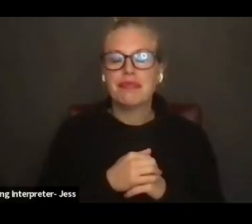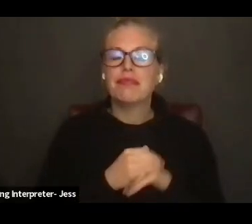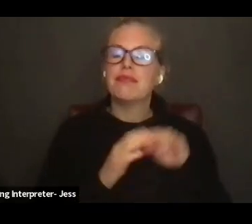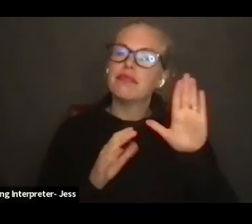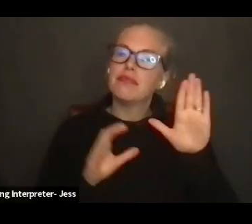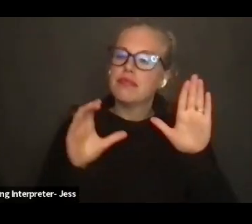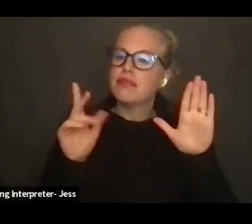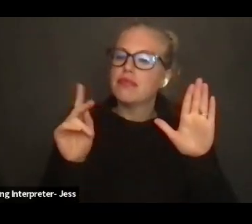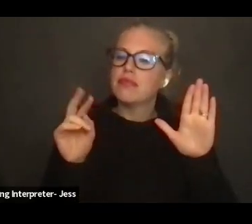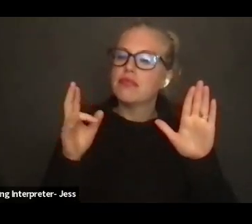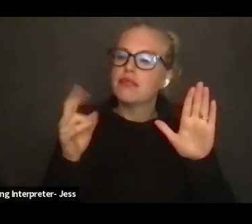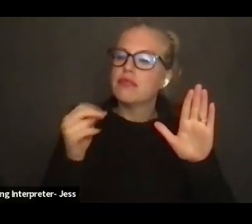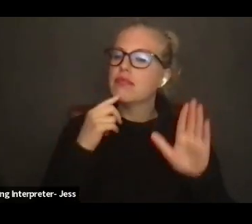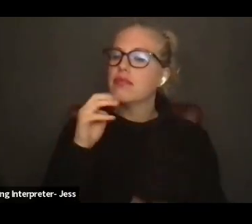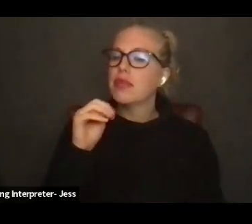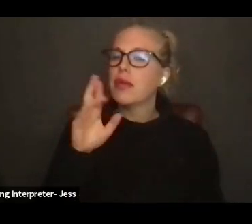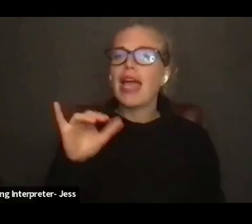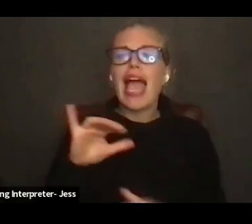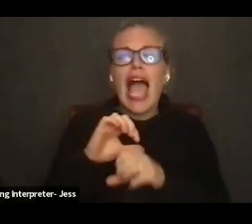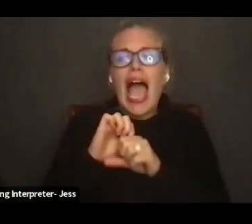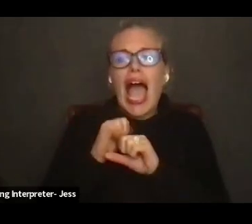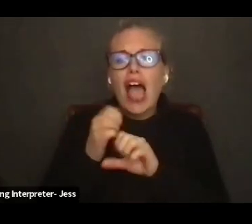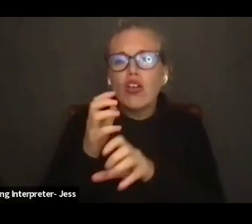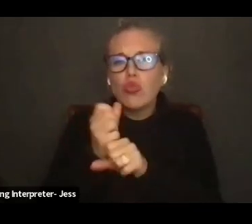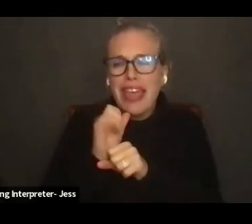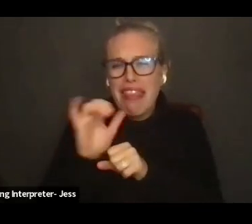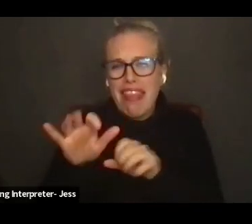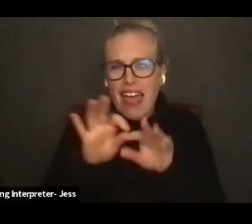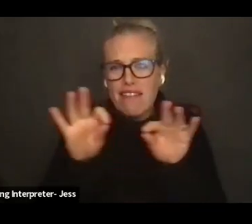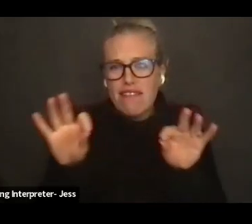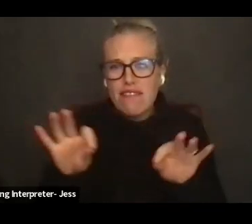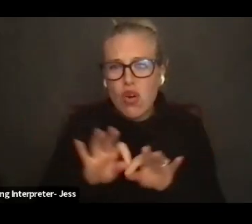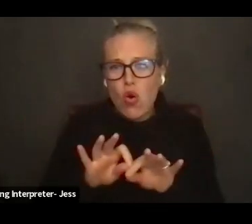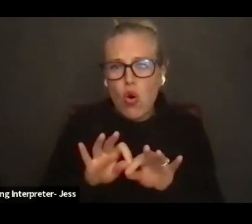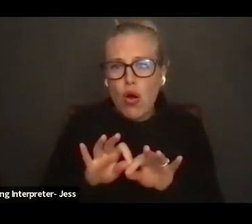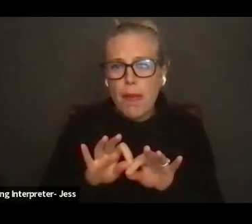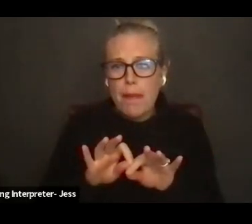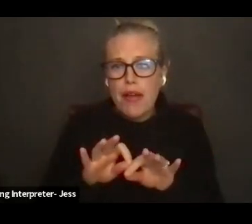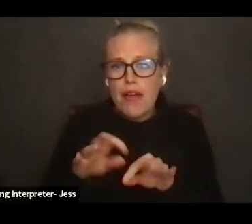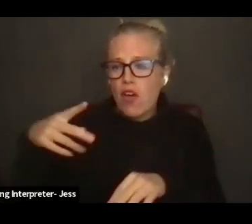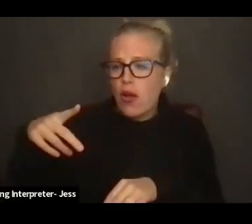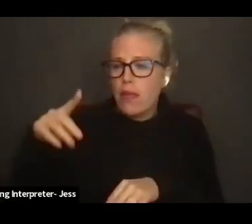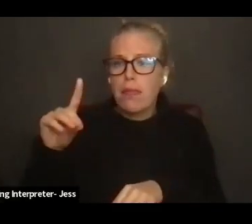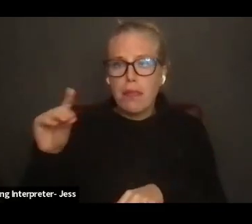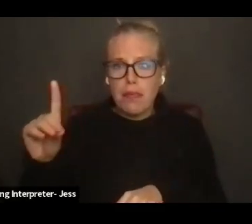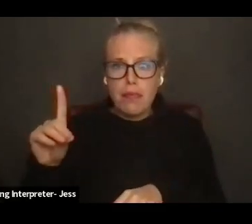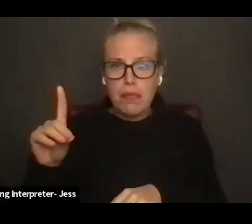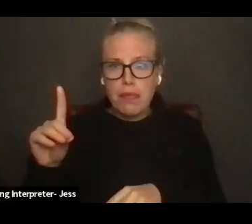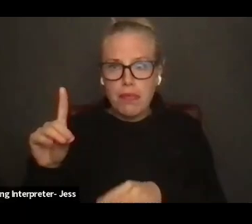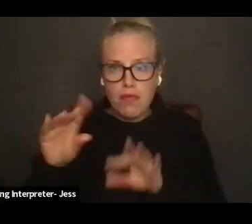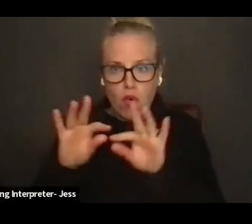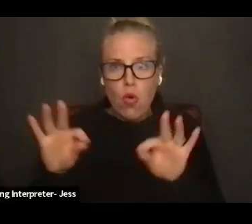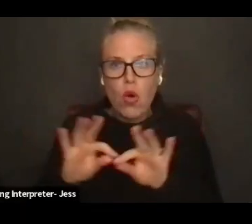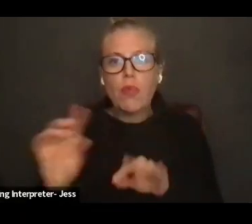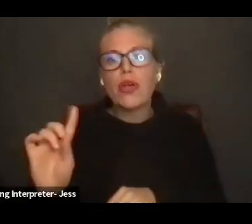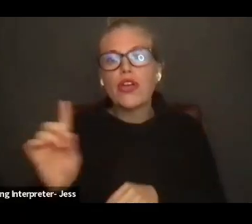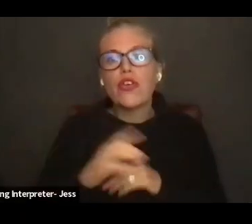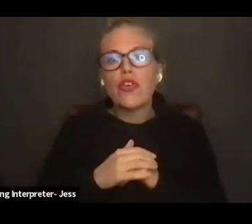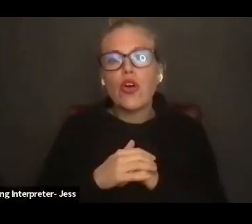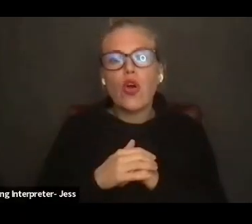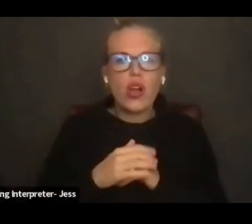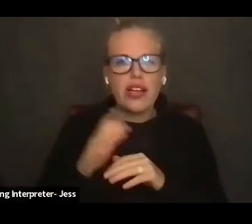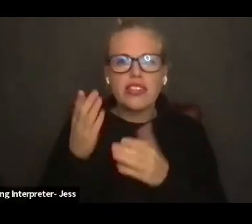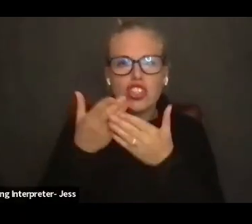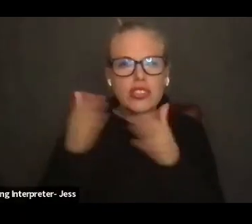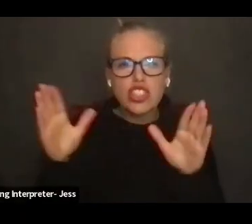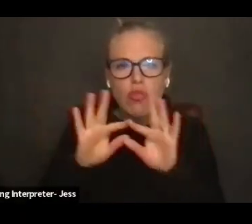Kristen, Mary asked how to get the form. Can you remind people where that's at again? Oh, so the